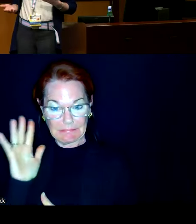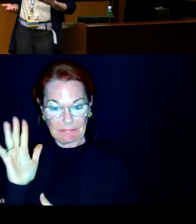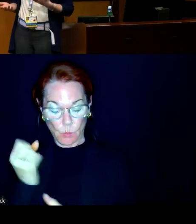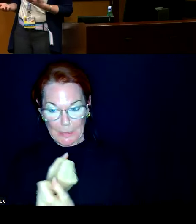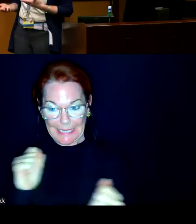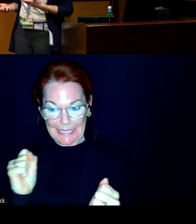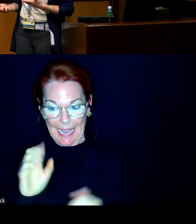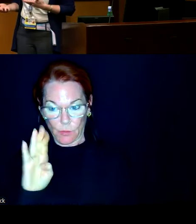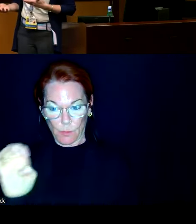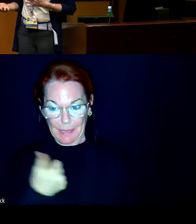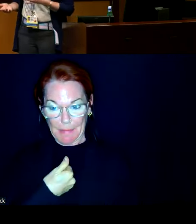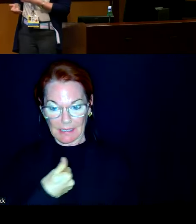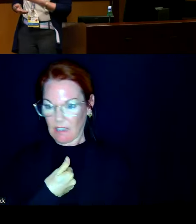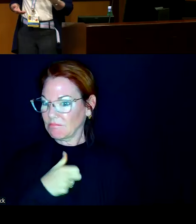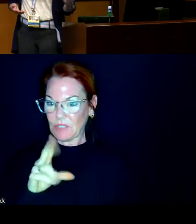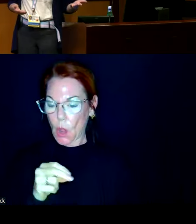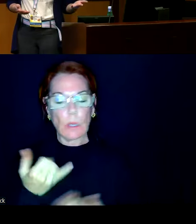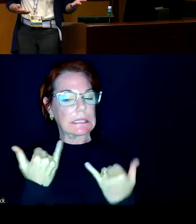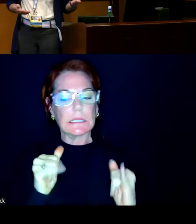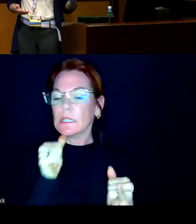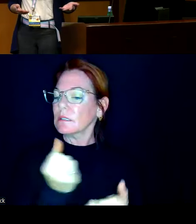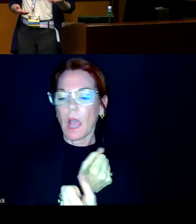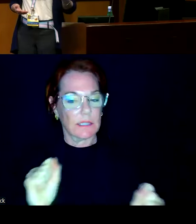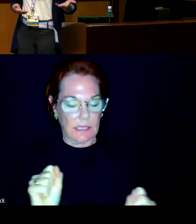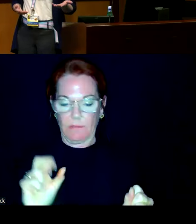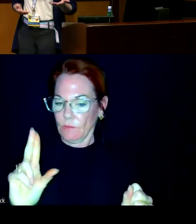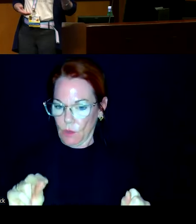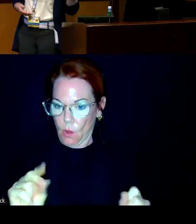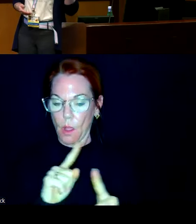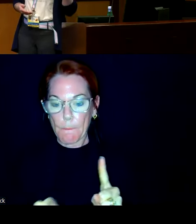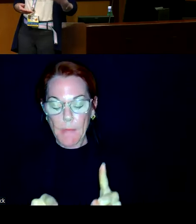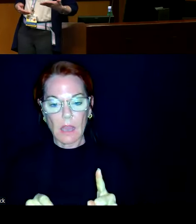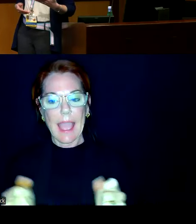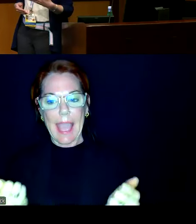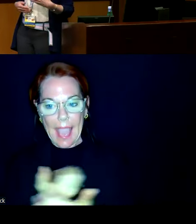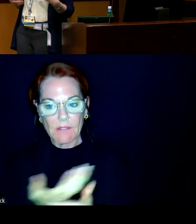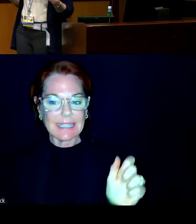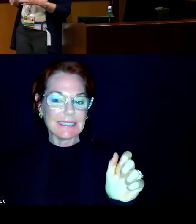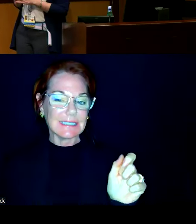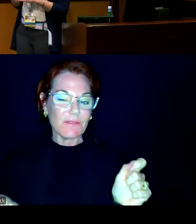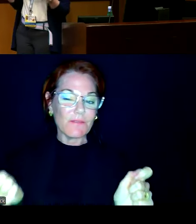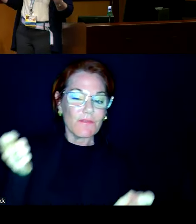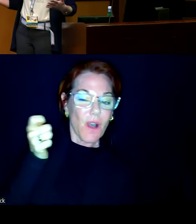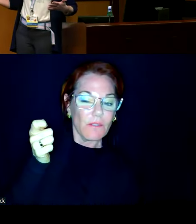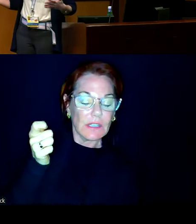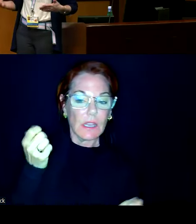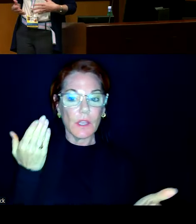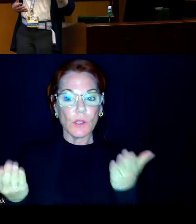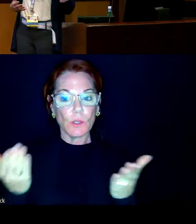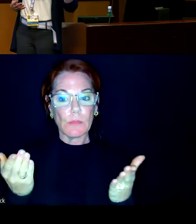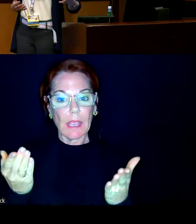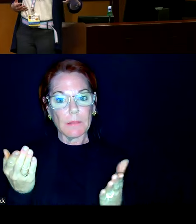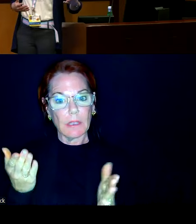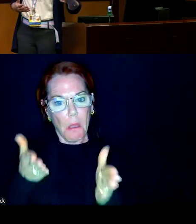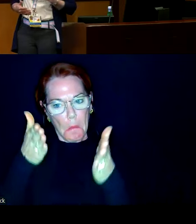still not really safe to be yourself. And everything's evolving. And so maybe you realize you're not female,